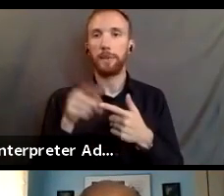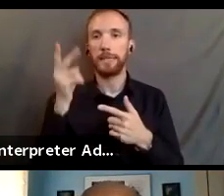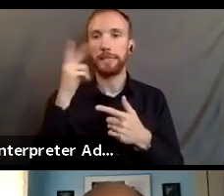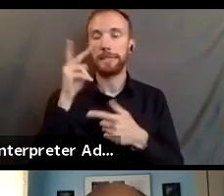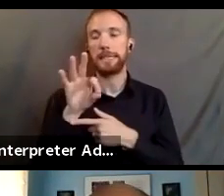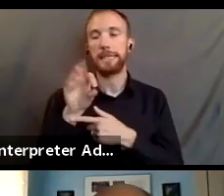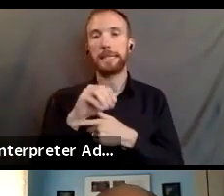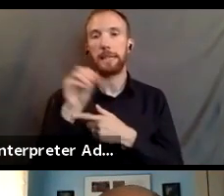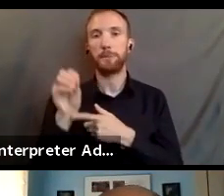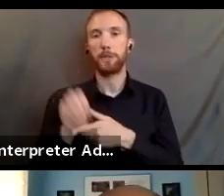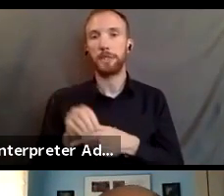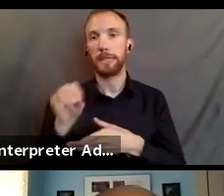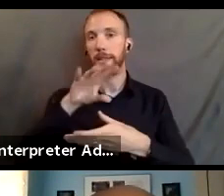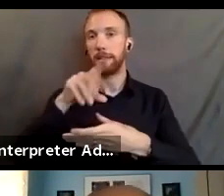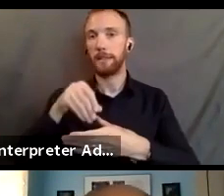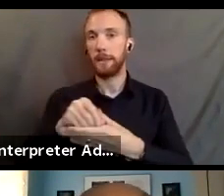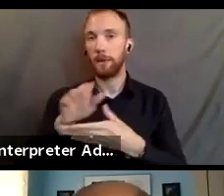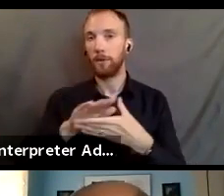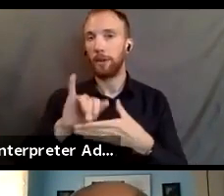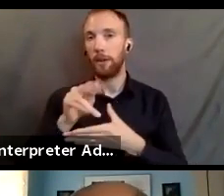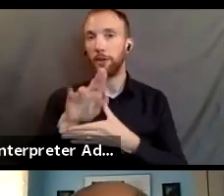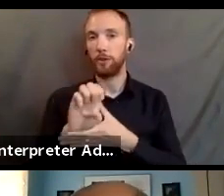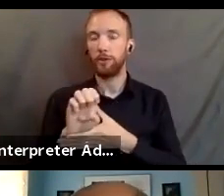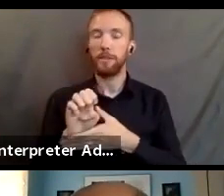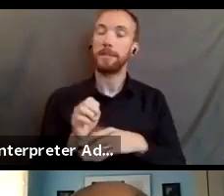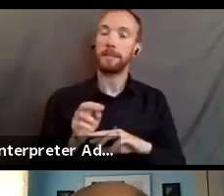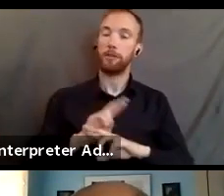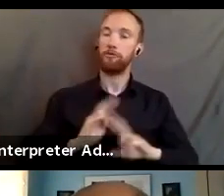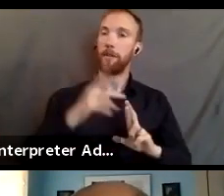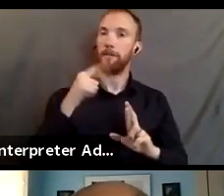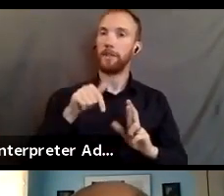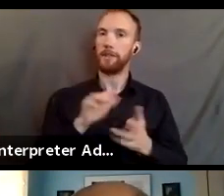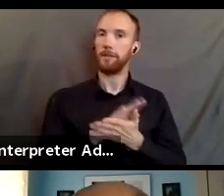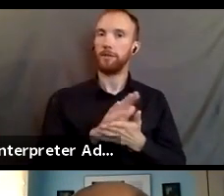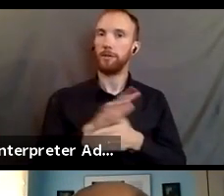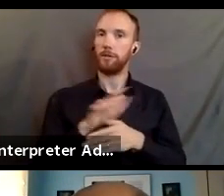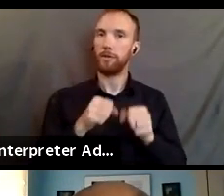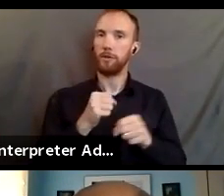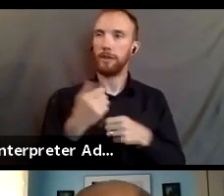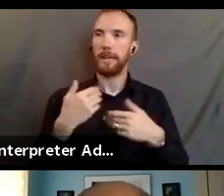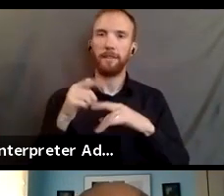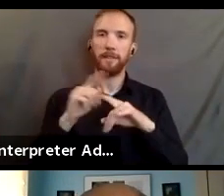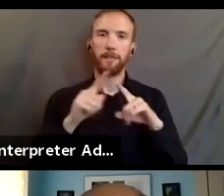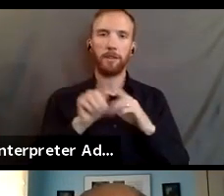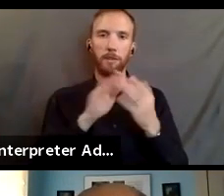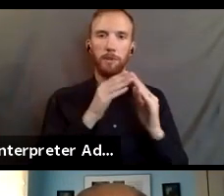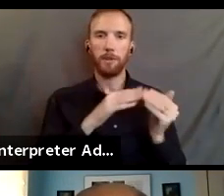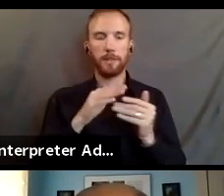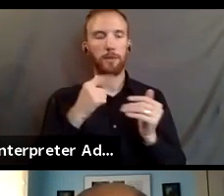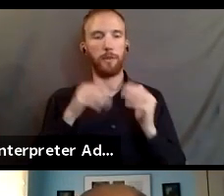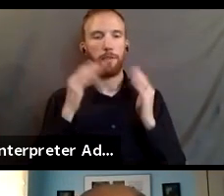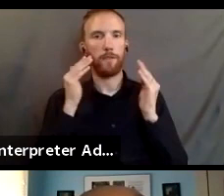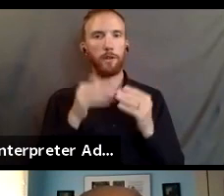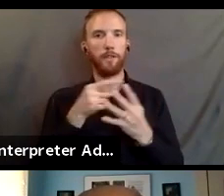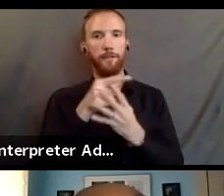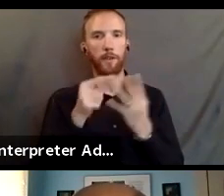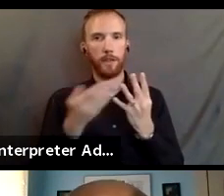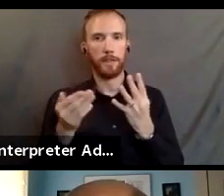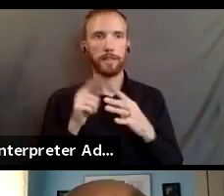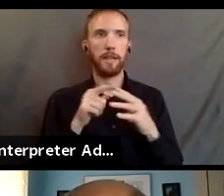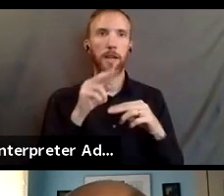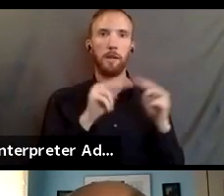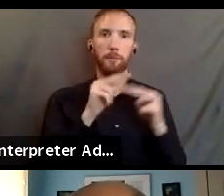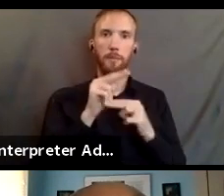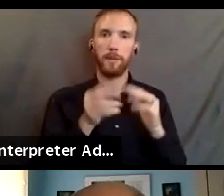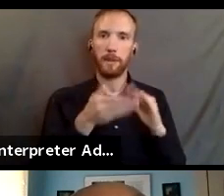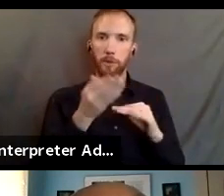june to prepare for this school year we convened school-based communities focused around four major areas building operations classroom